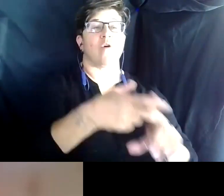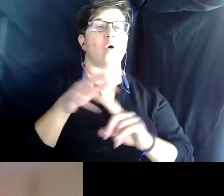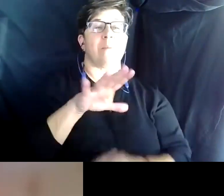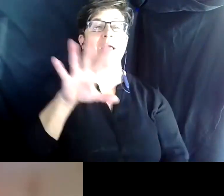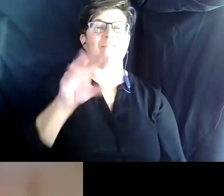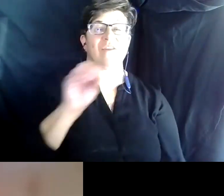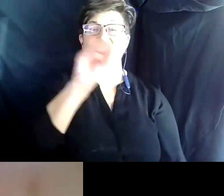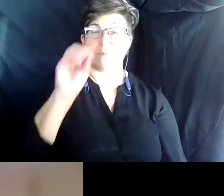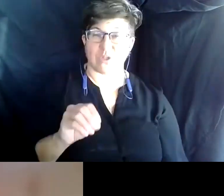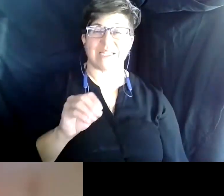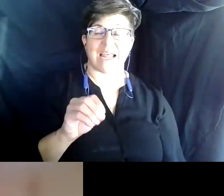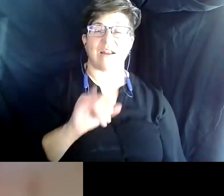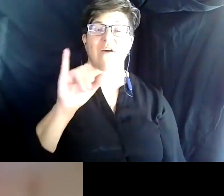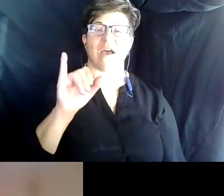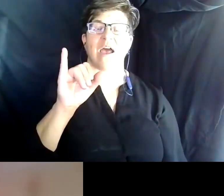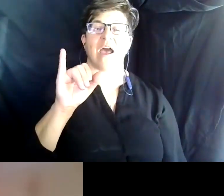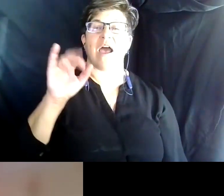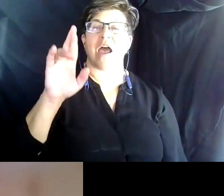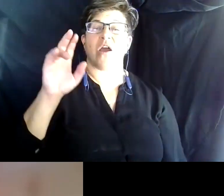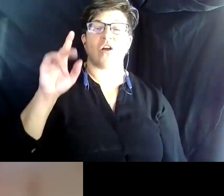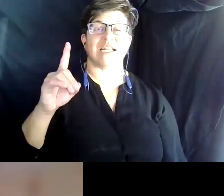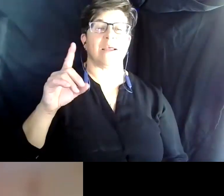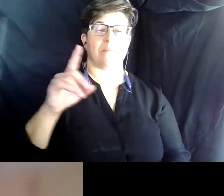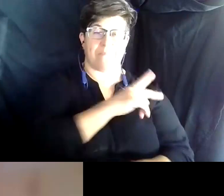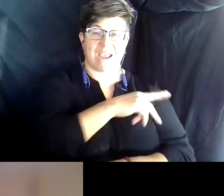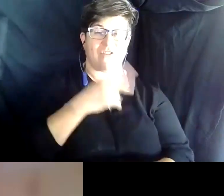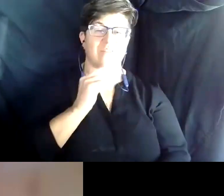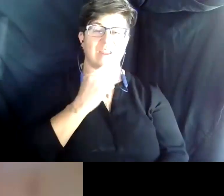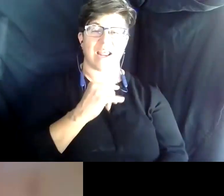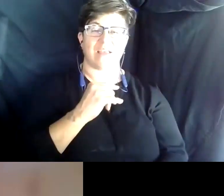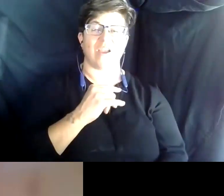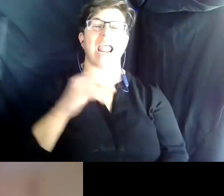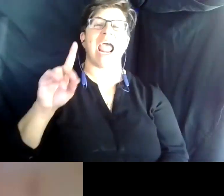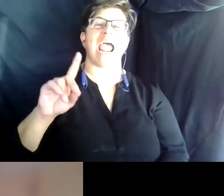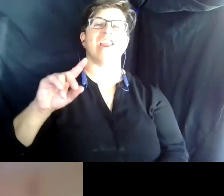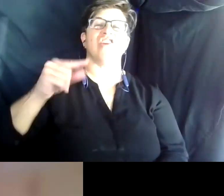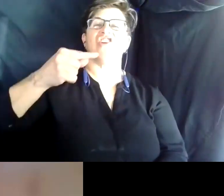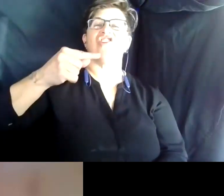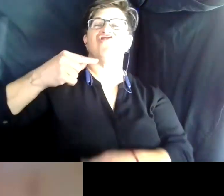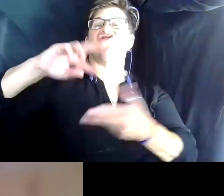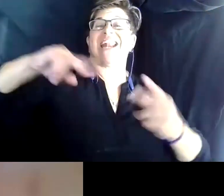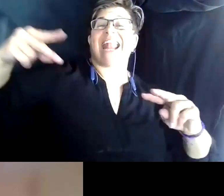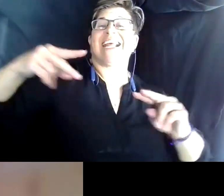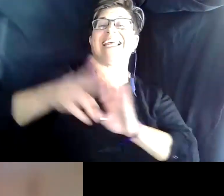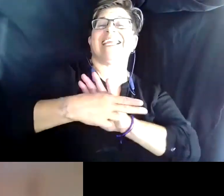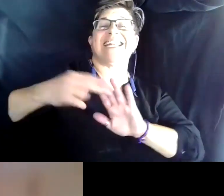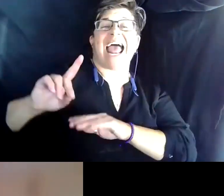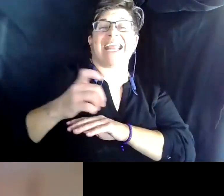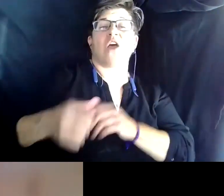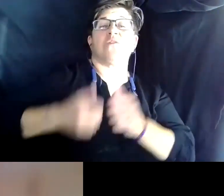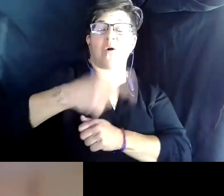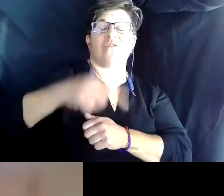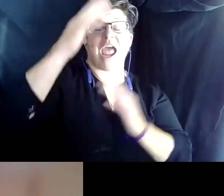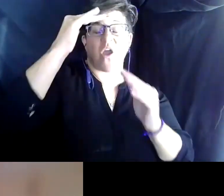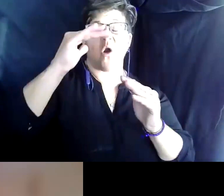IRD patients in Israel and genetically diagnosed many of them. I hope to be able to continue doing